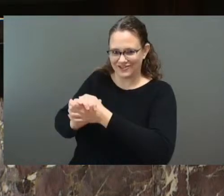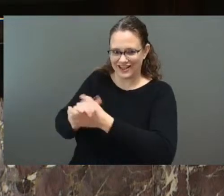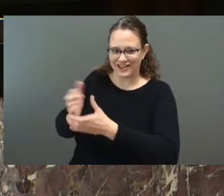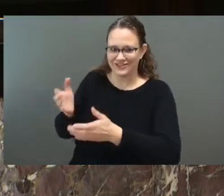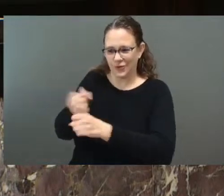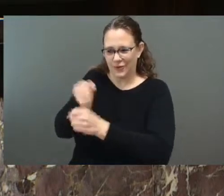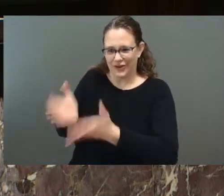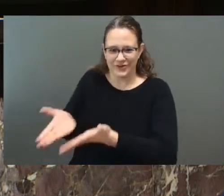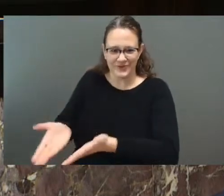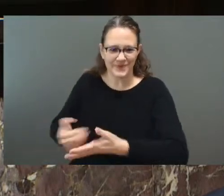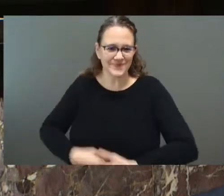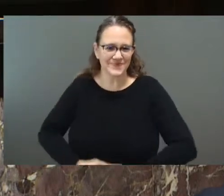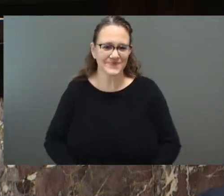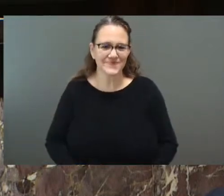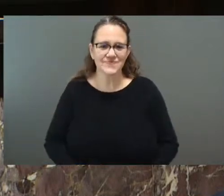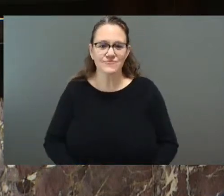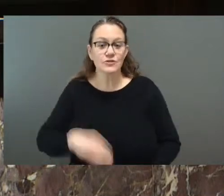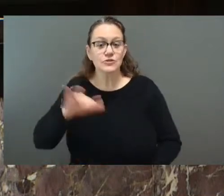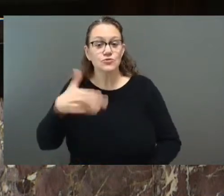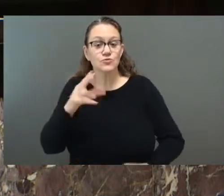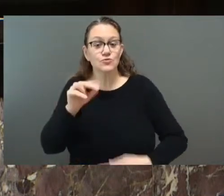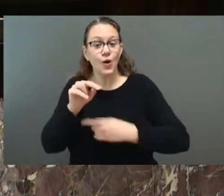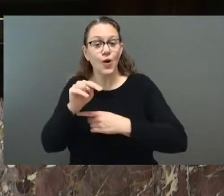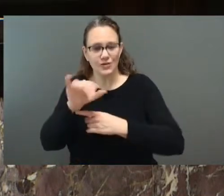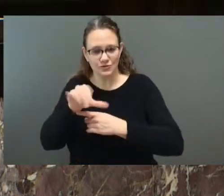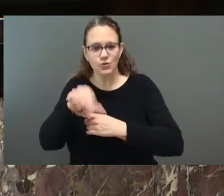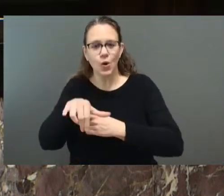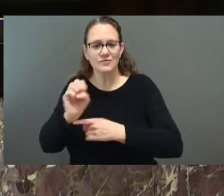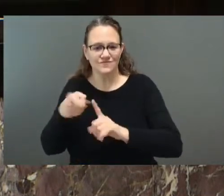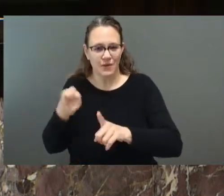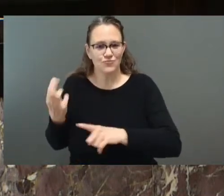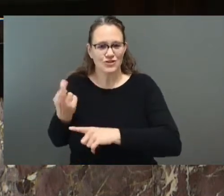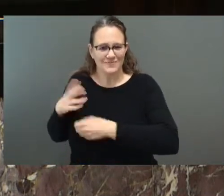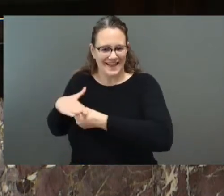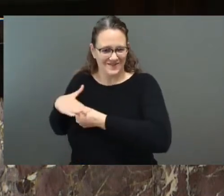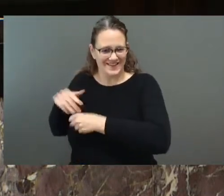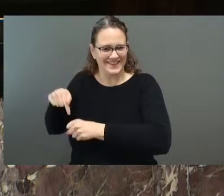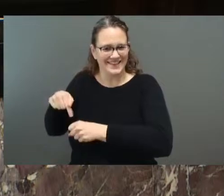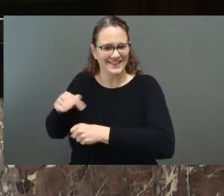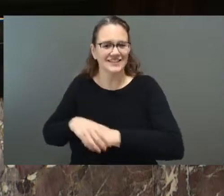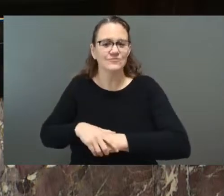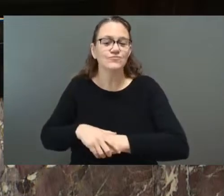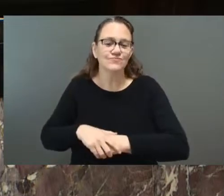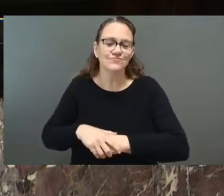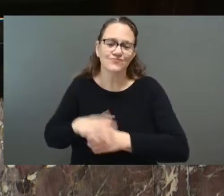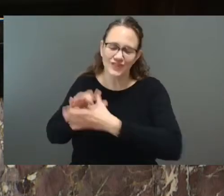us proud. We want to welcome you and your family to our legislature. Please join us and welcome together.